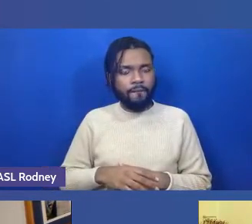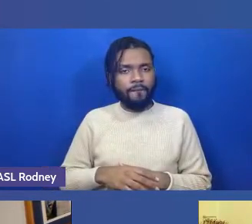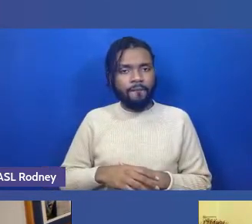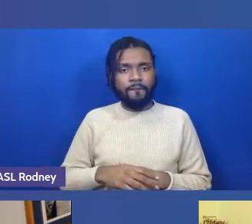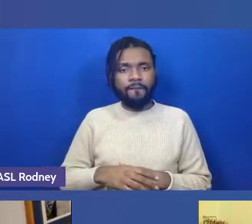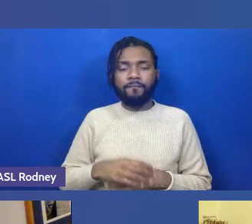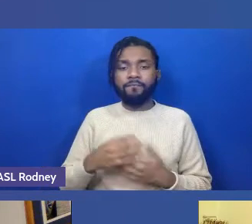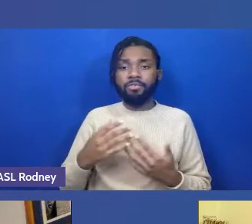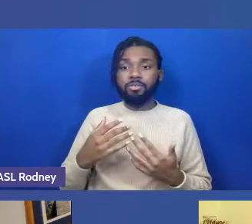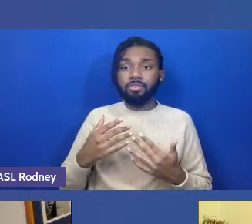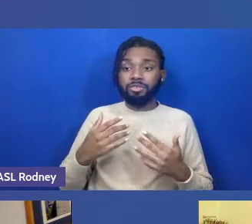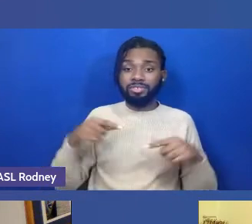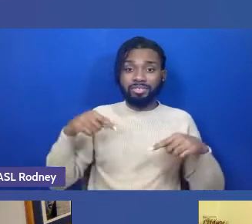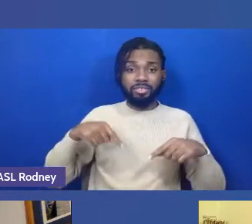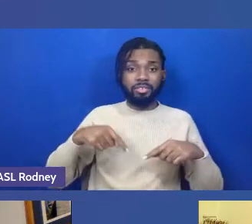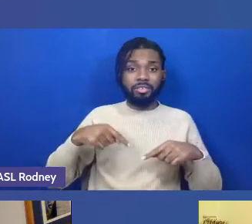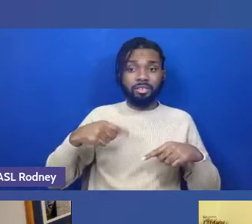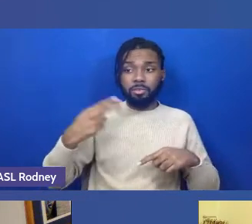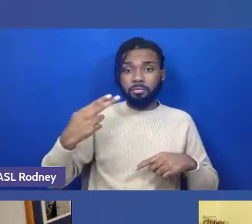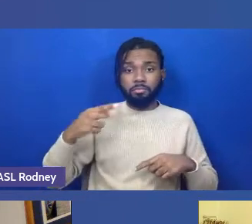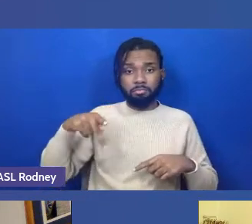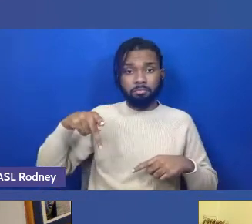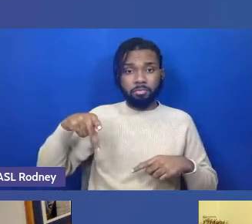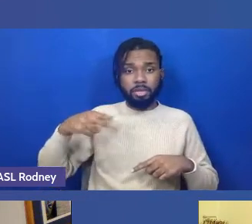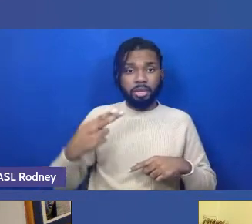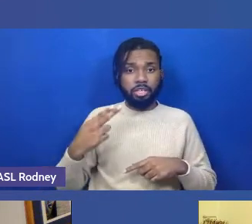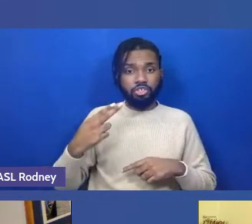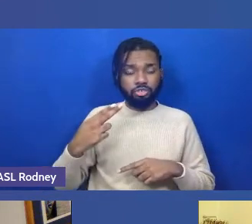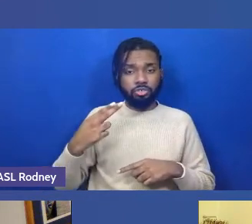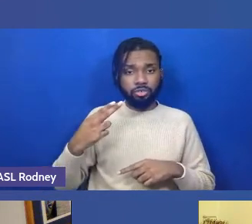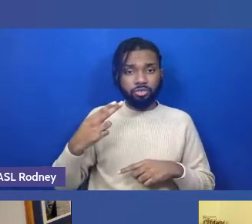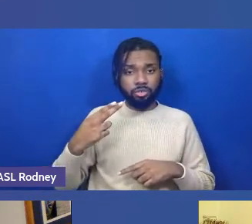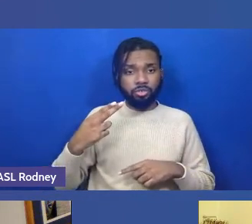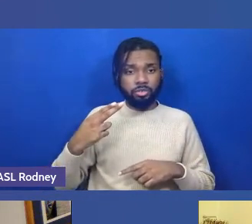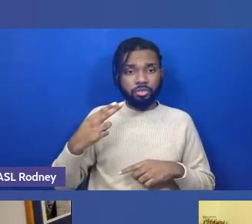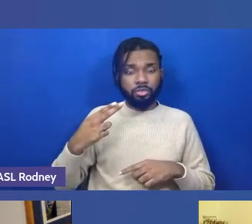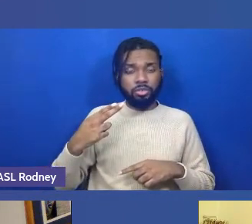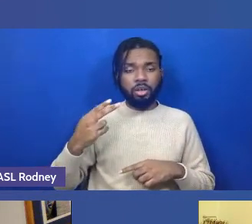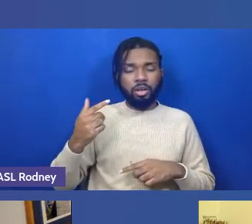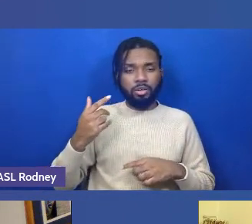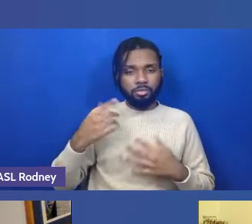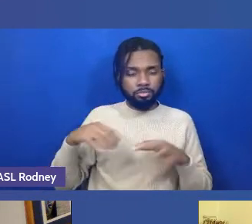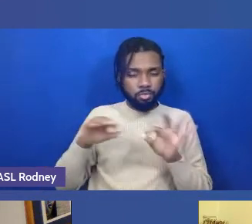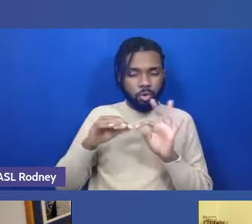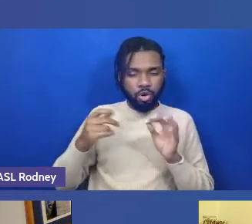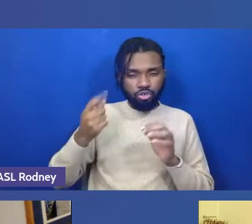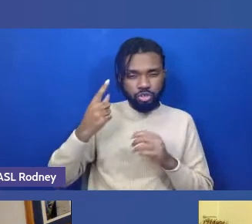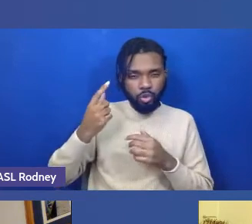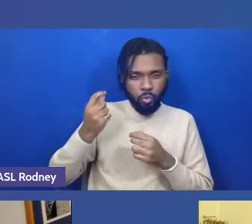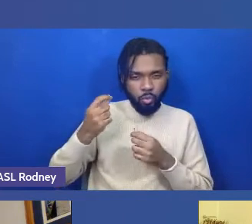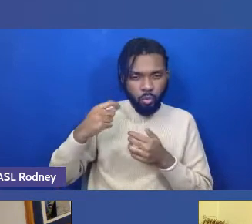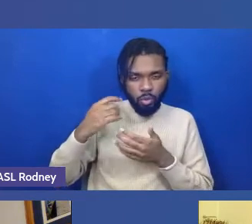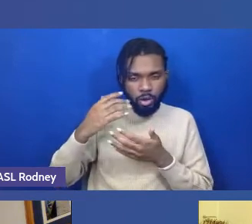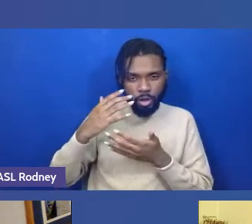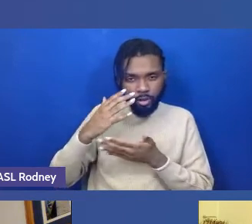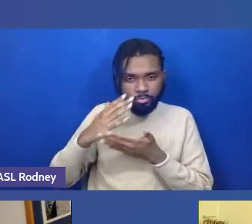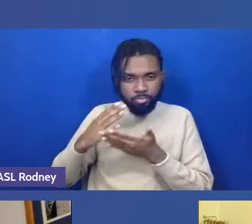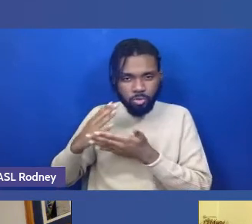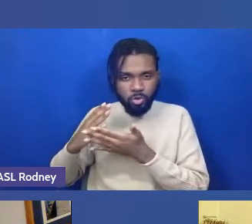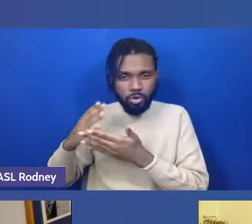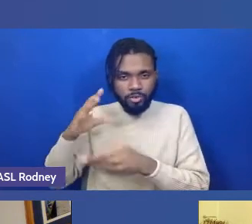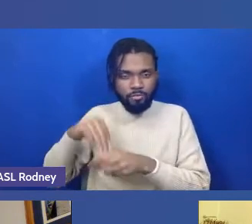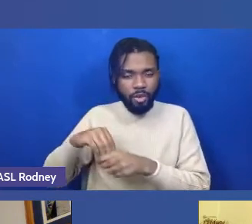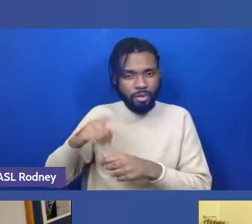producer hub, I think understanding what the components of that are, I think would be, you know, really valuable for a lot of folks